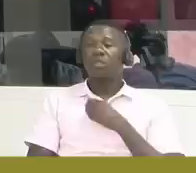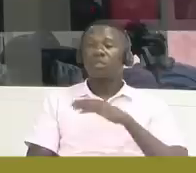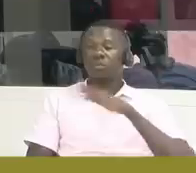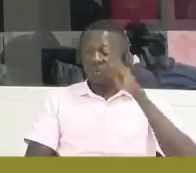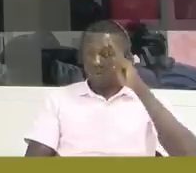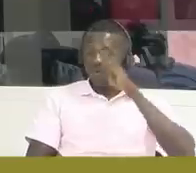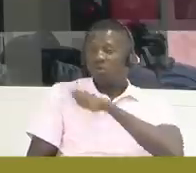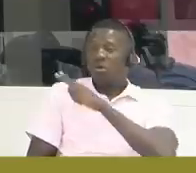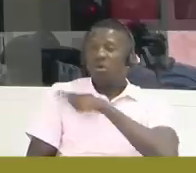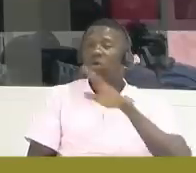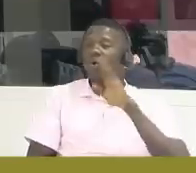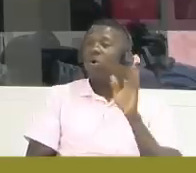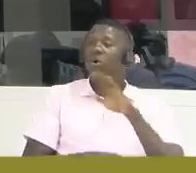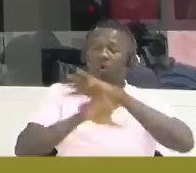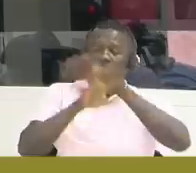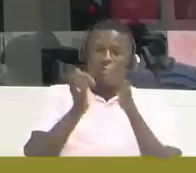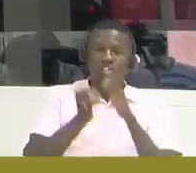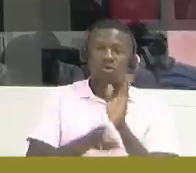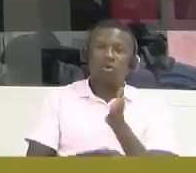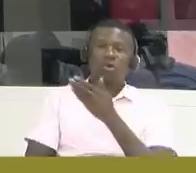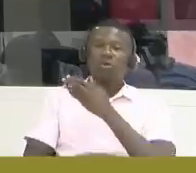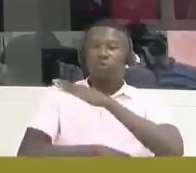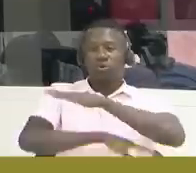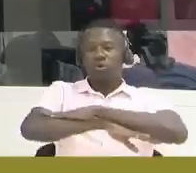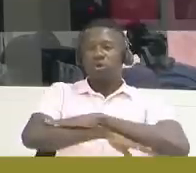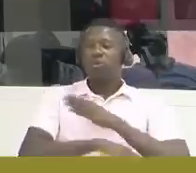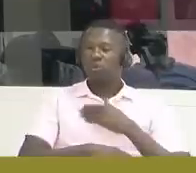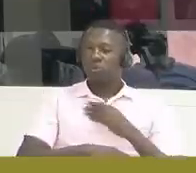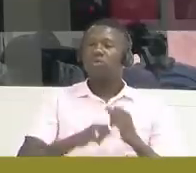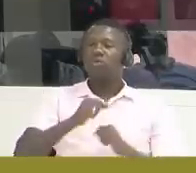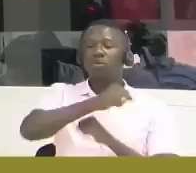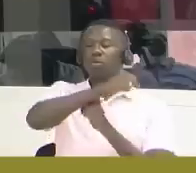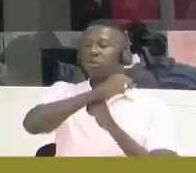school. So he was taking care of everybody. And